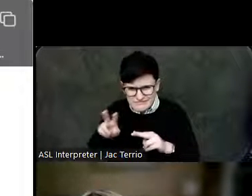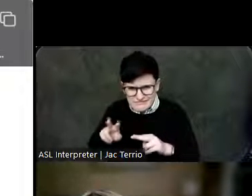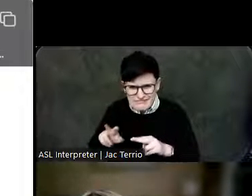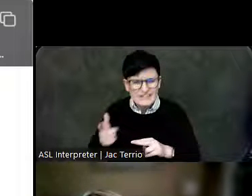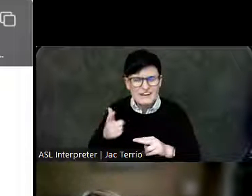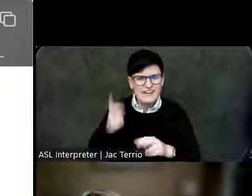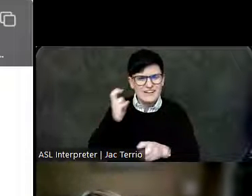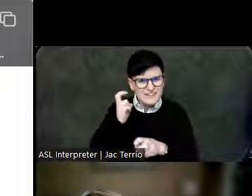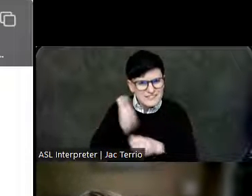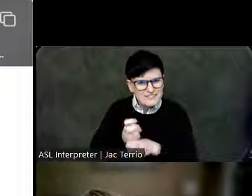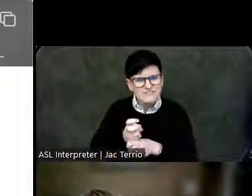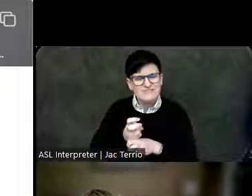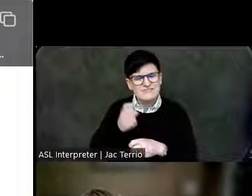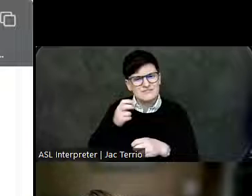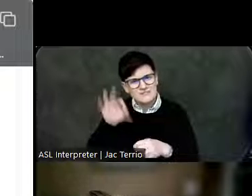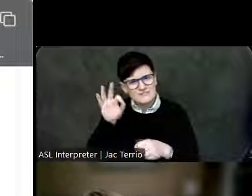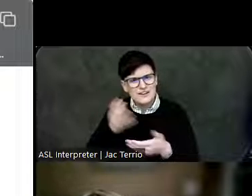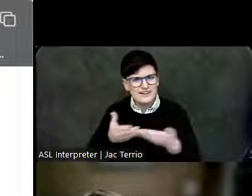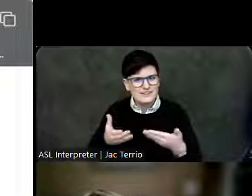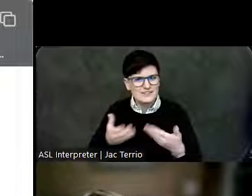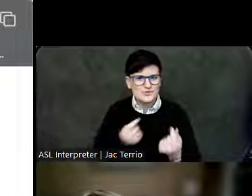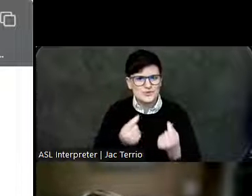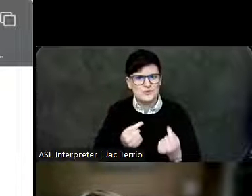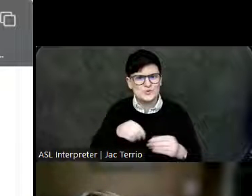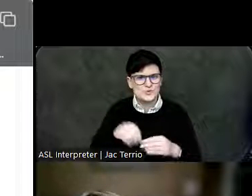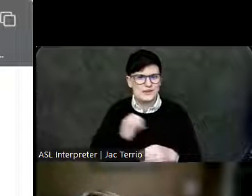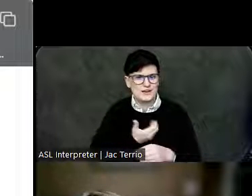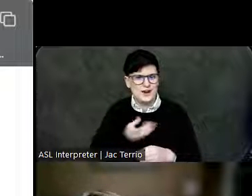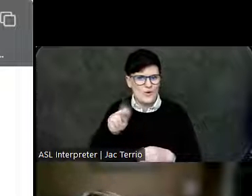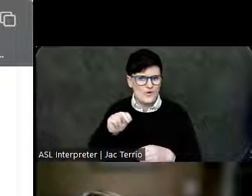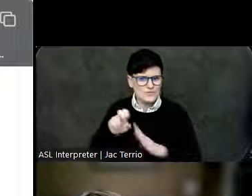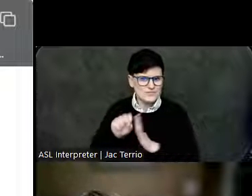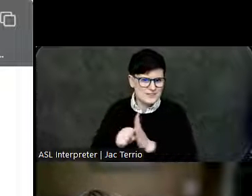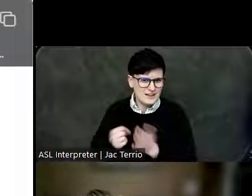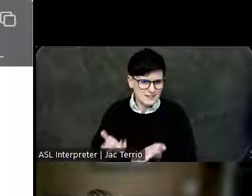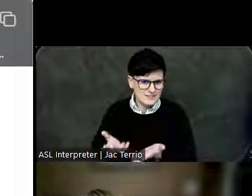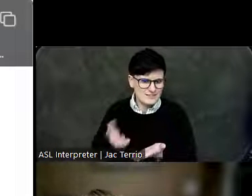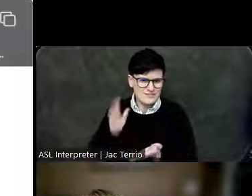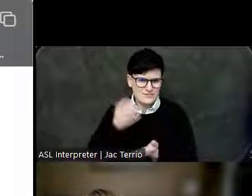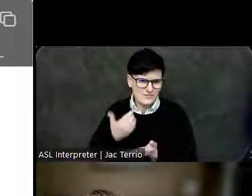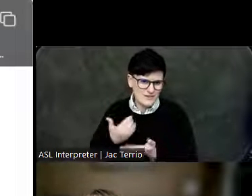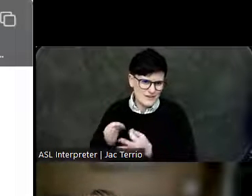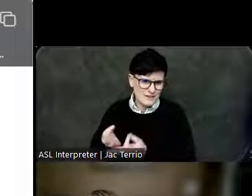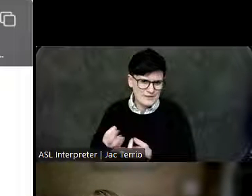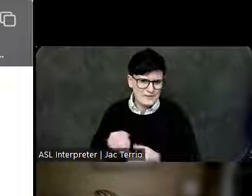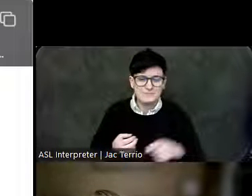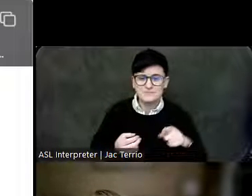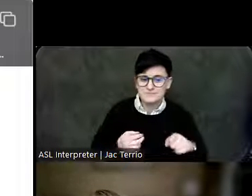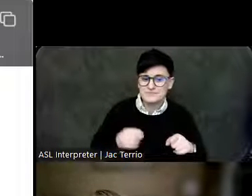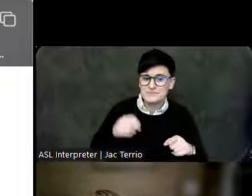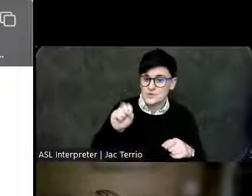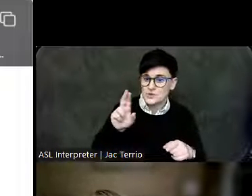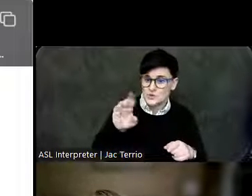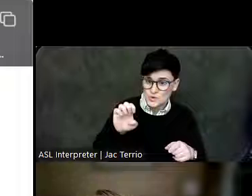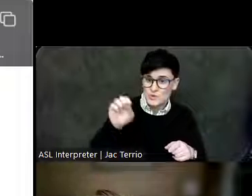I think can be really tough for our family. Mhm. We had some trail rails. Those are fun to do biking